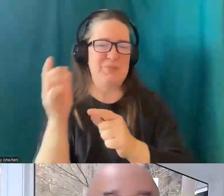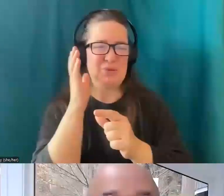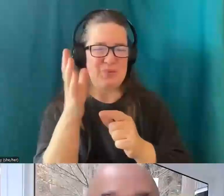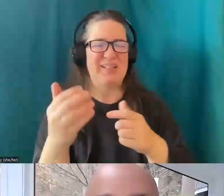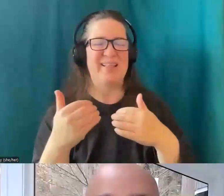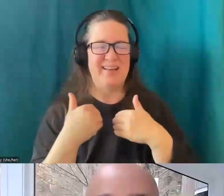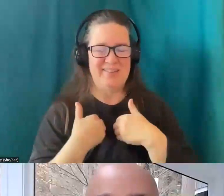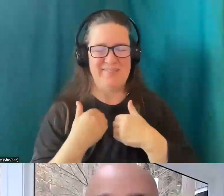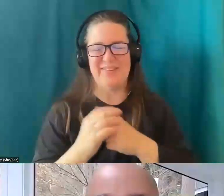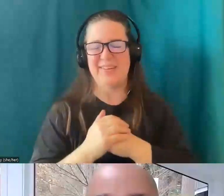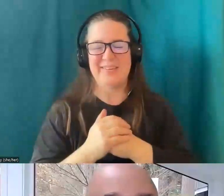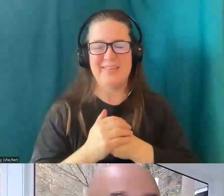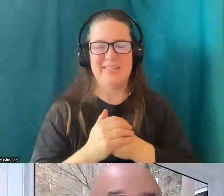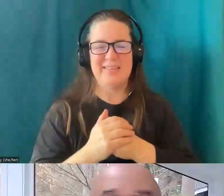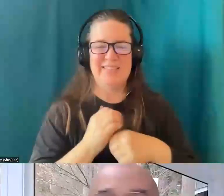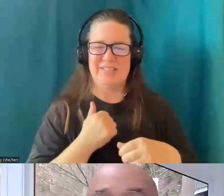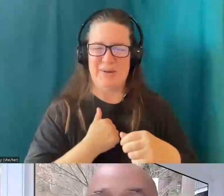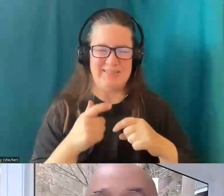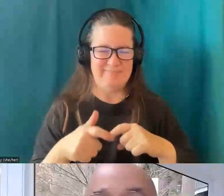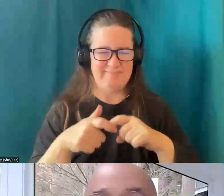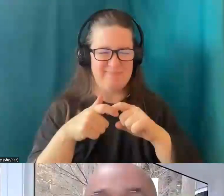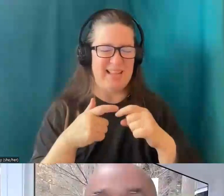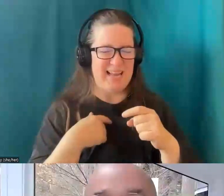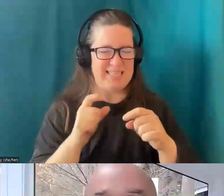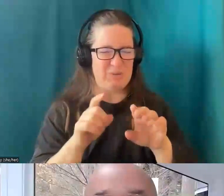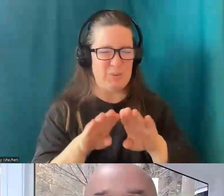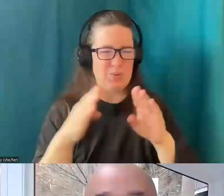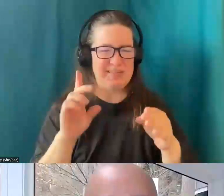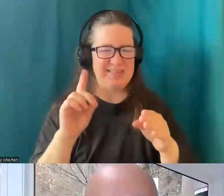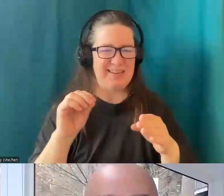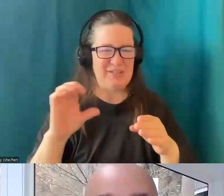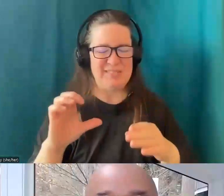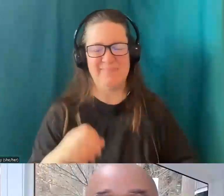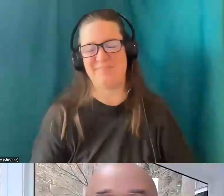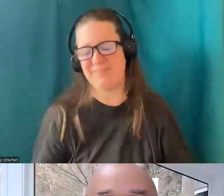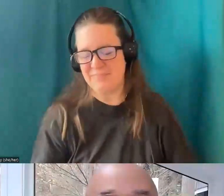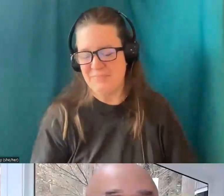document here. Got too many things open.